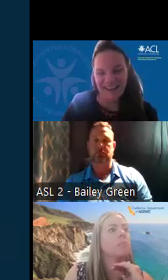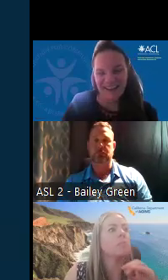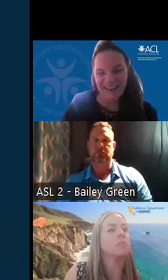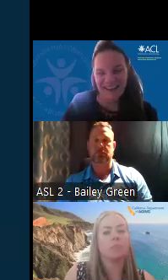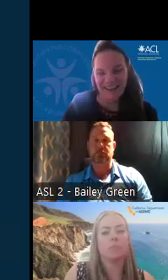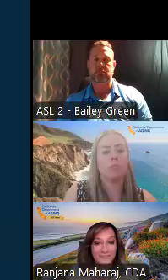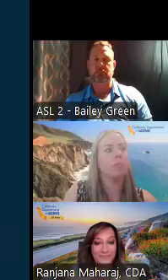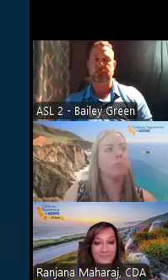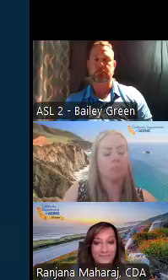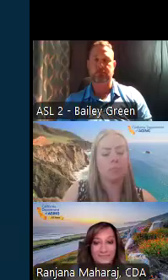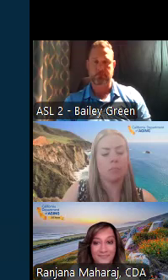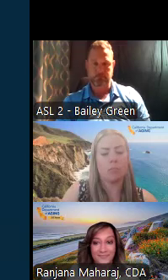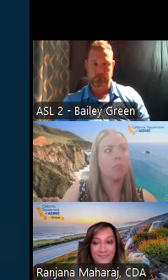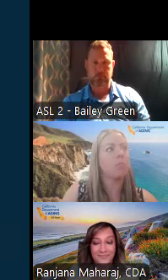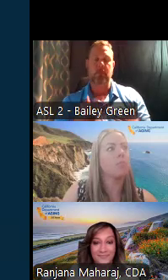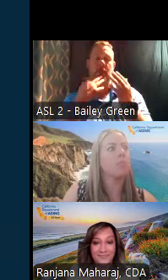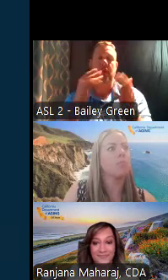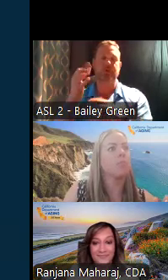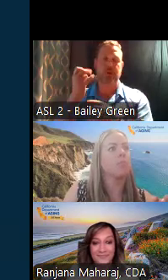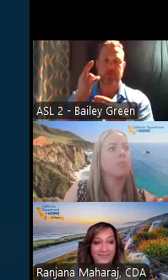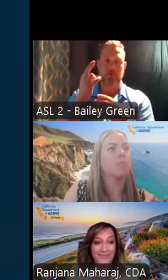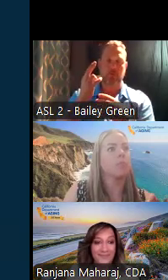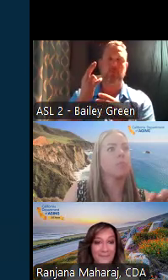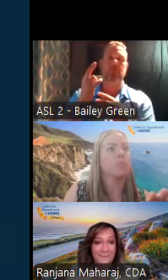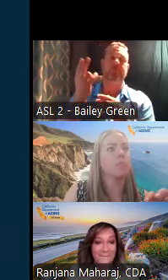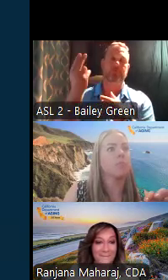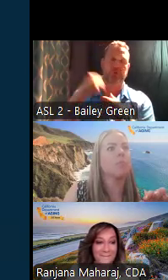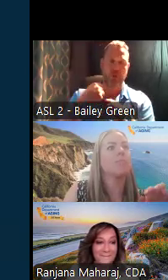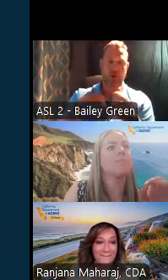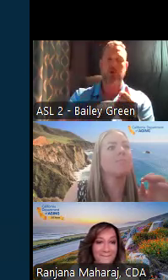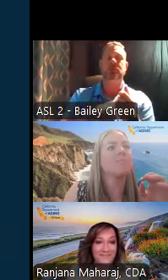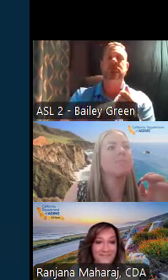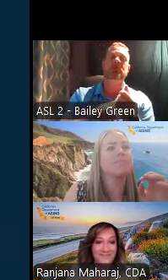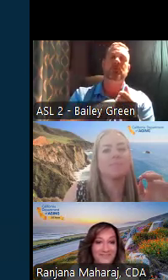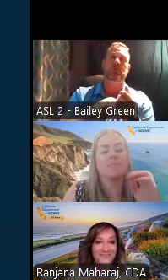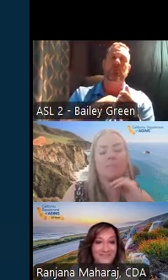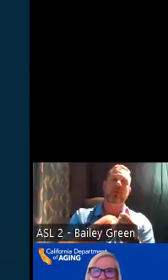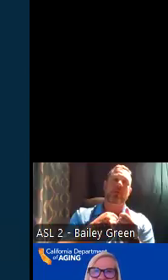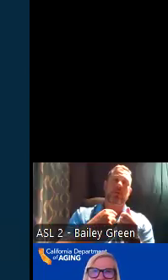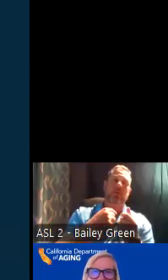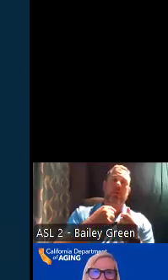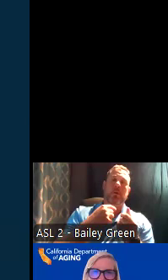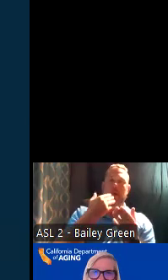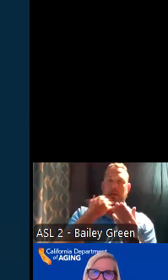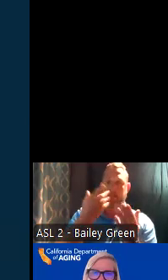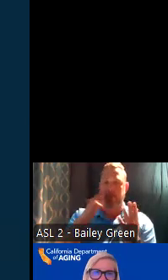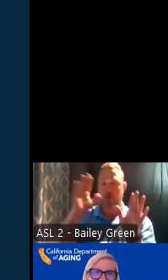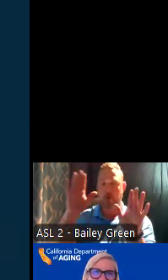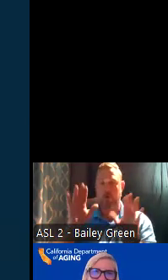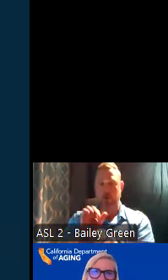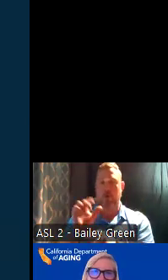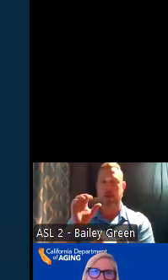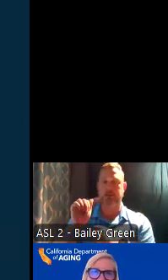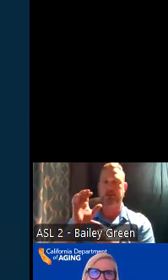Thank you, Ranjana. Jennifer, thank you for, oh, there you go. She's gone. Thank you for joining us and for the great work at